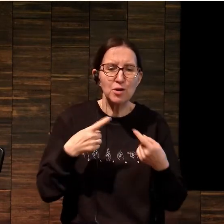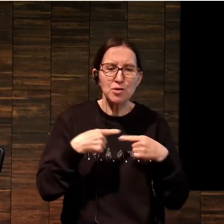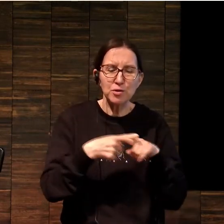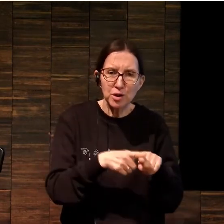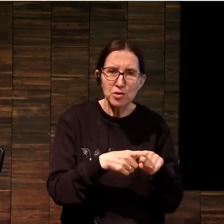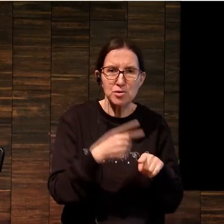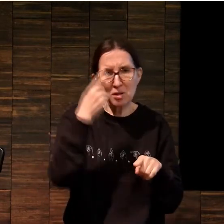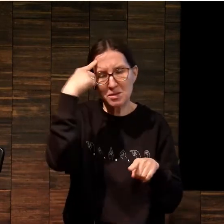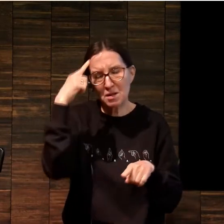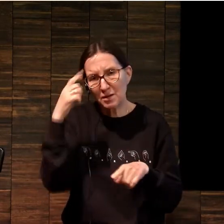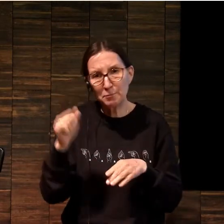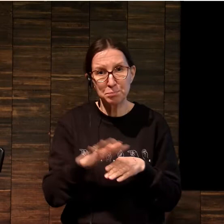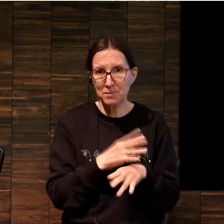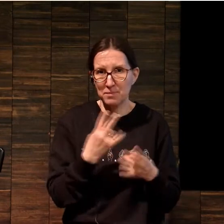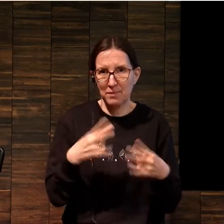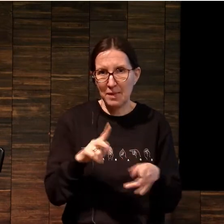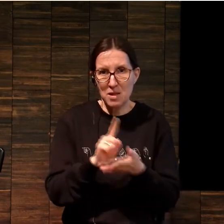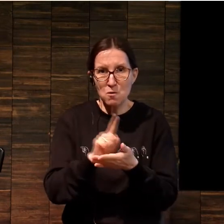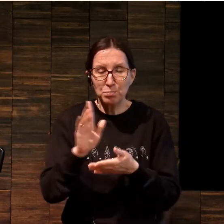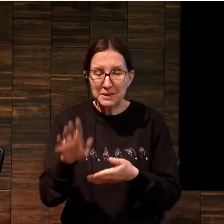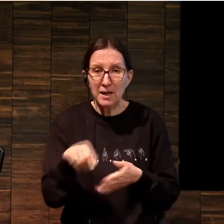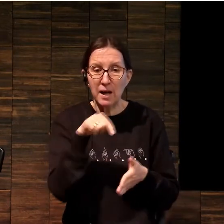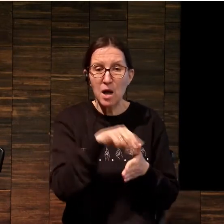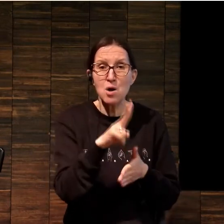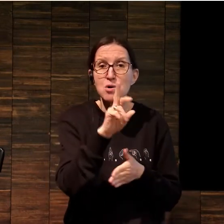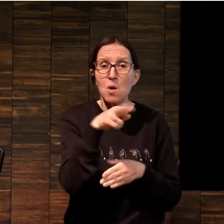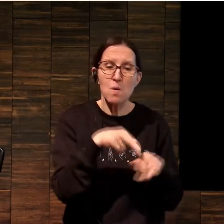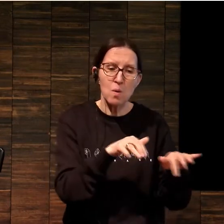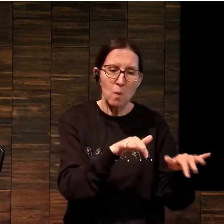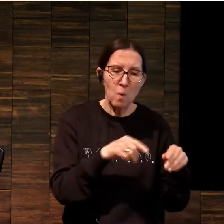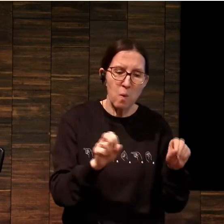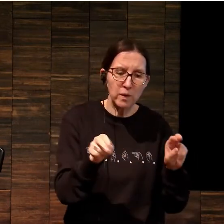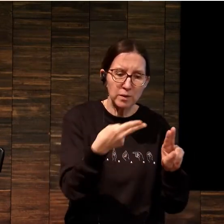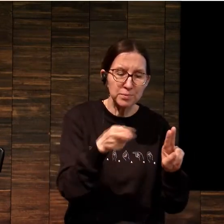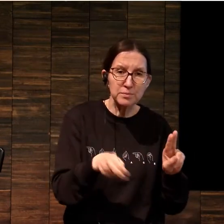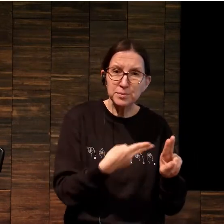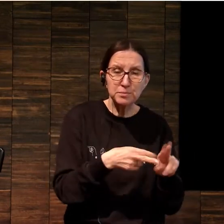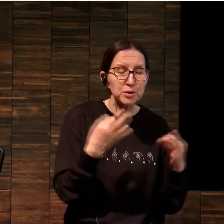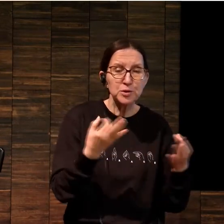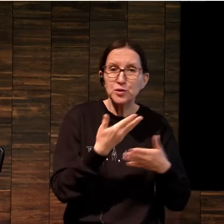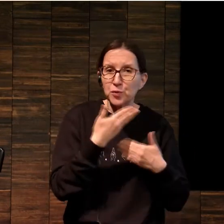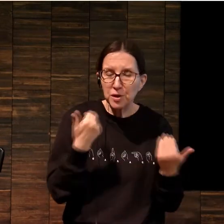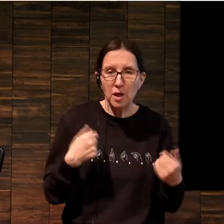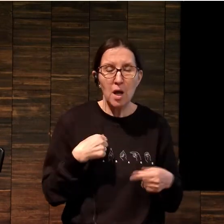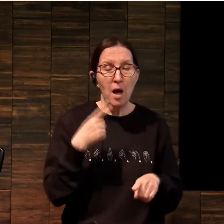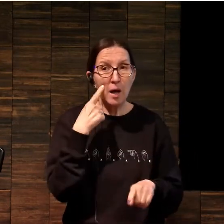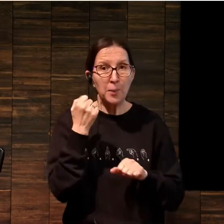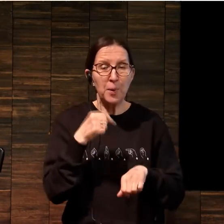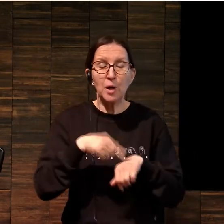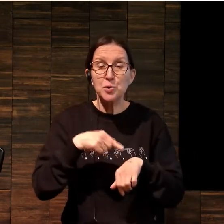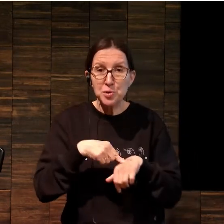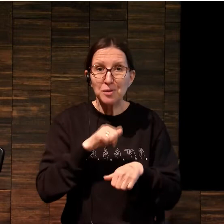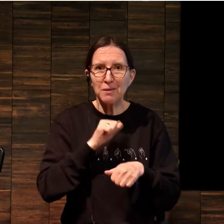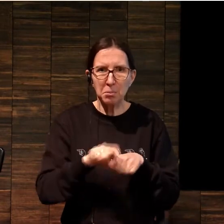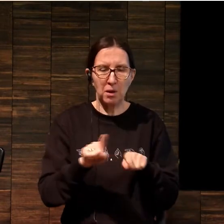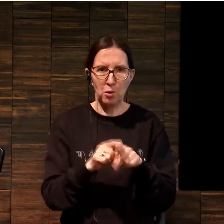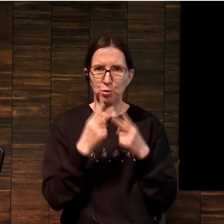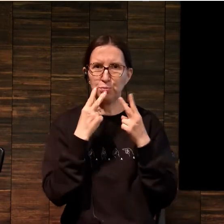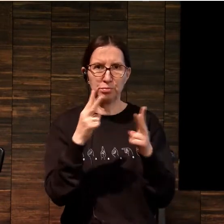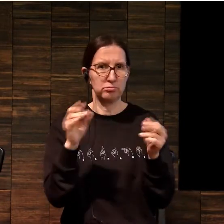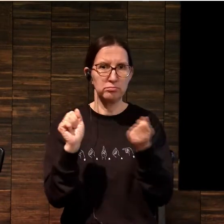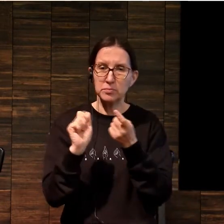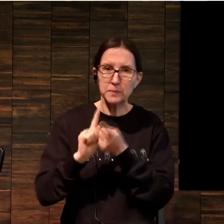that way just because these mutations are applied on site load. But the code base